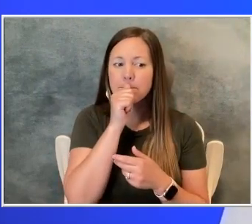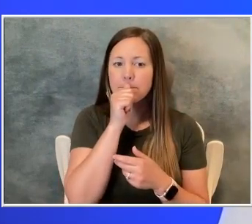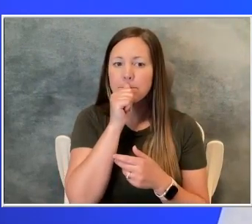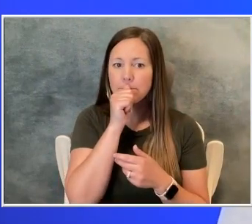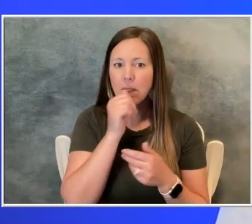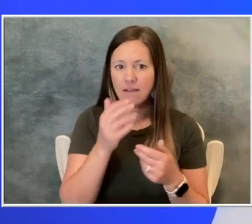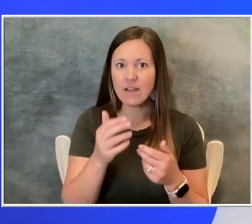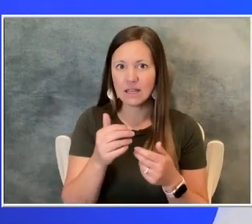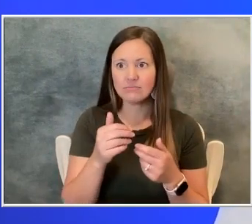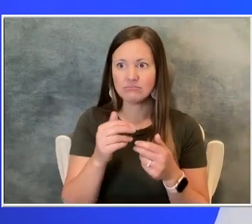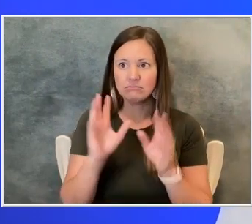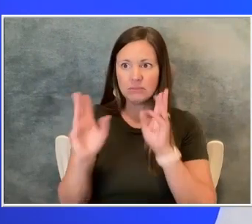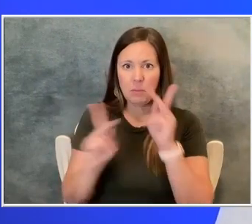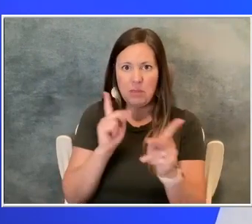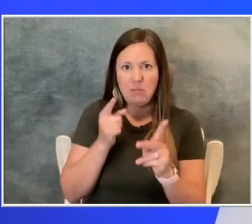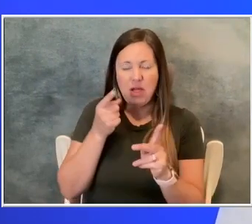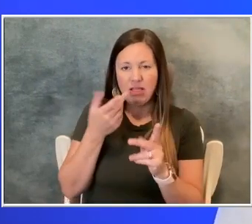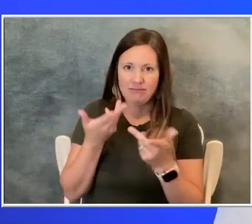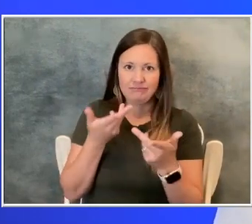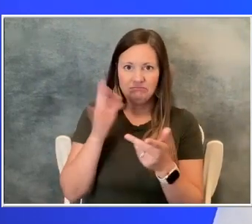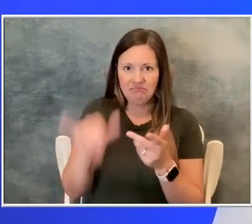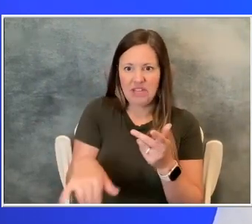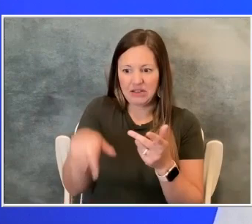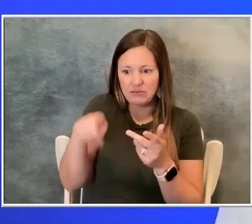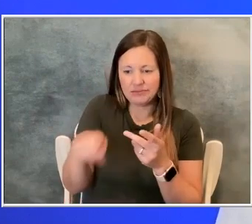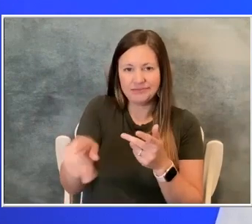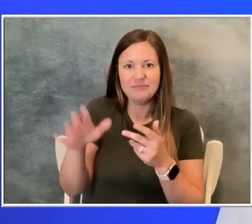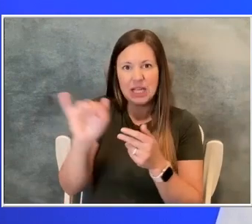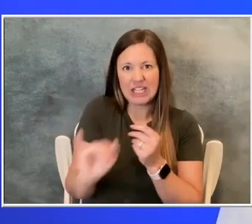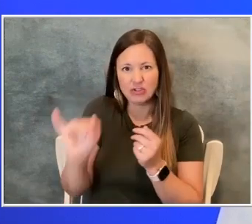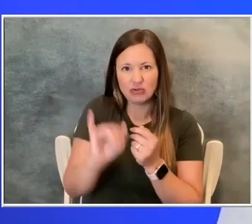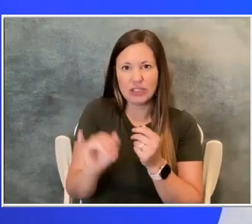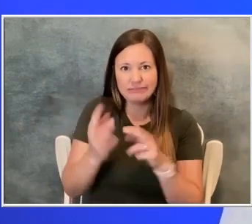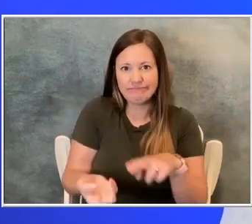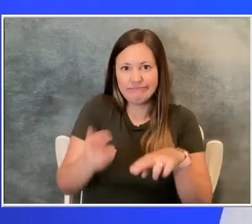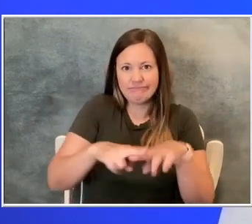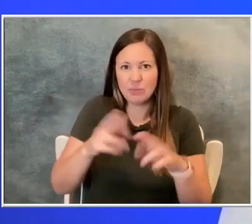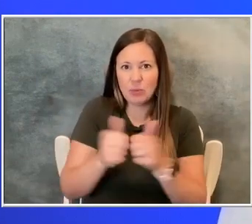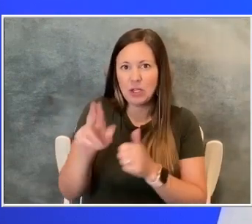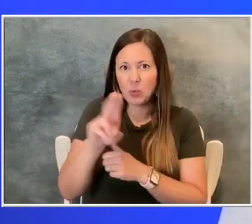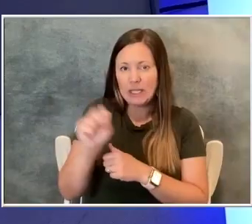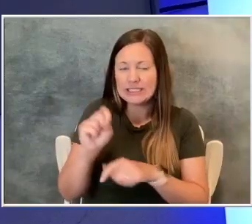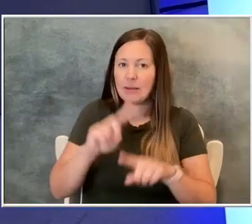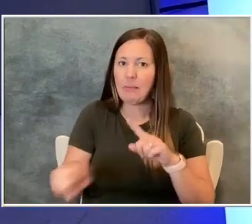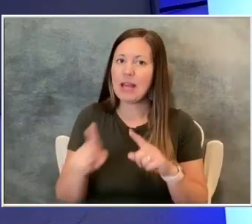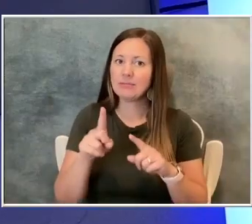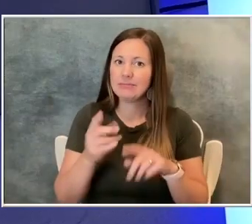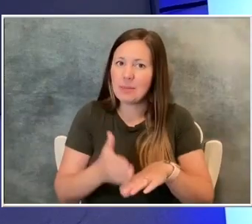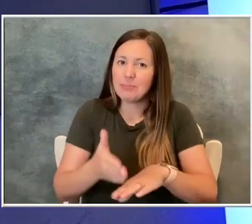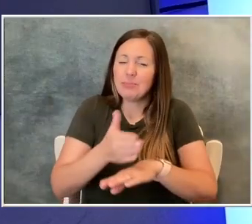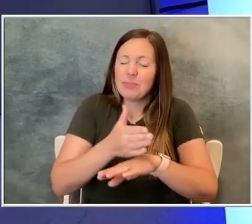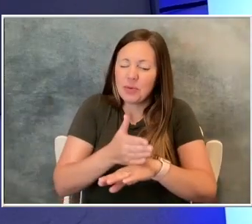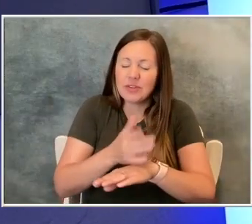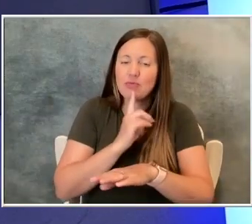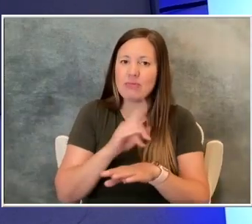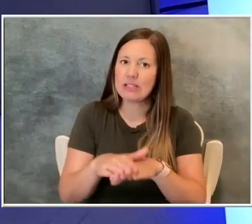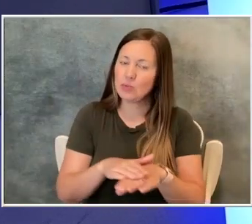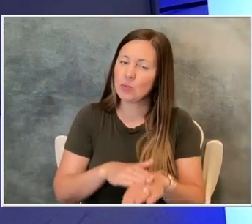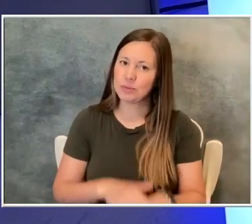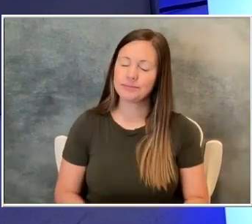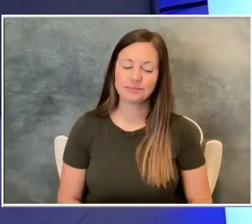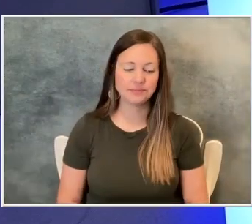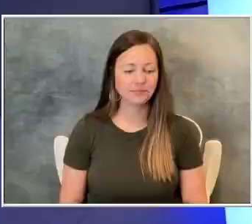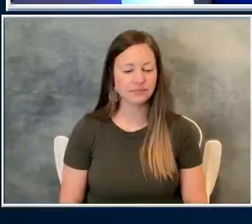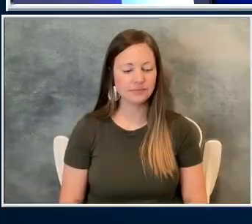within the US. So again, it's improving, but very slowly. I want to share something from one of our viewers,